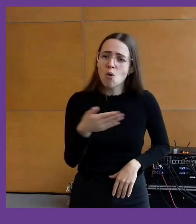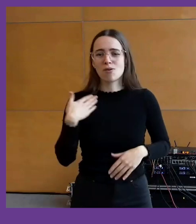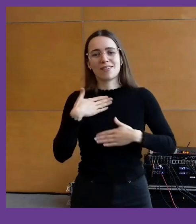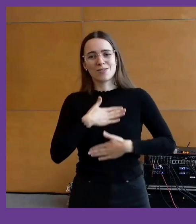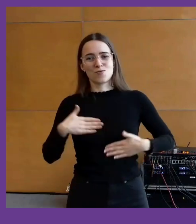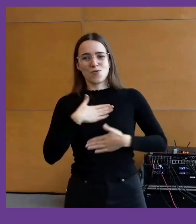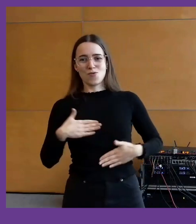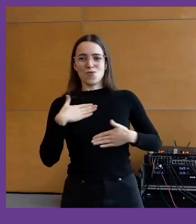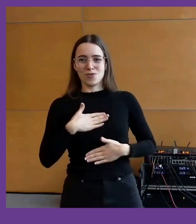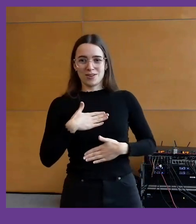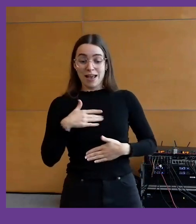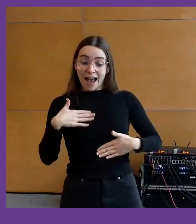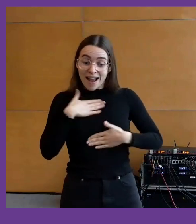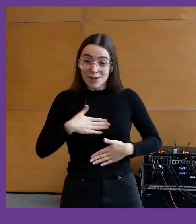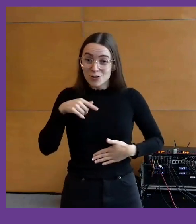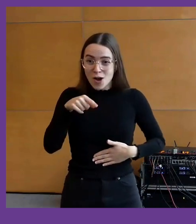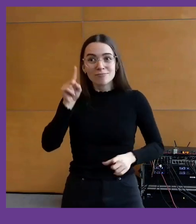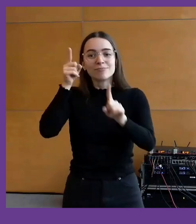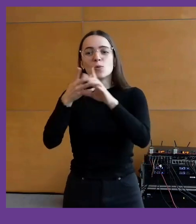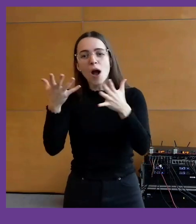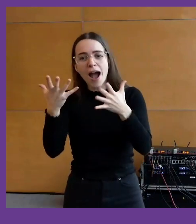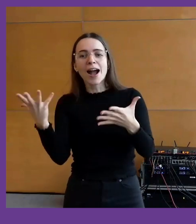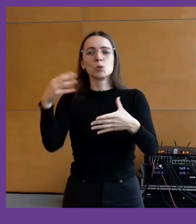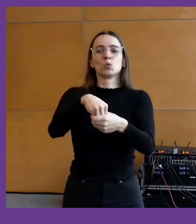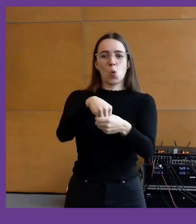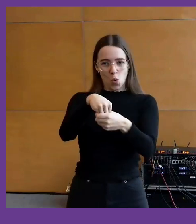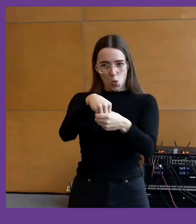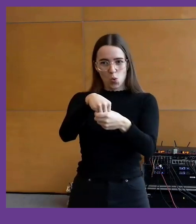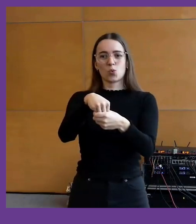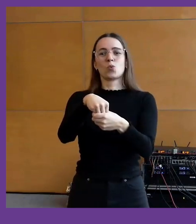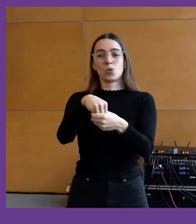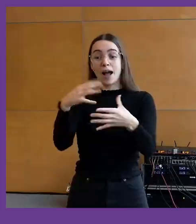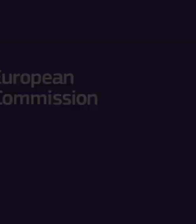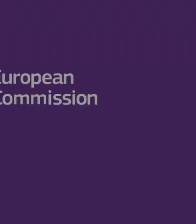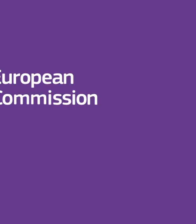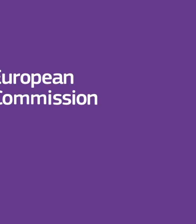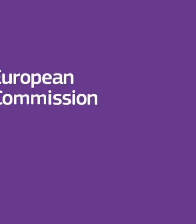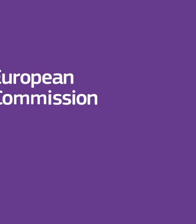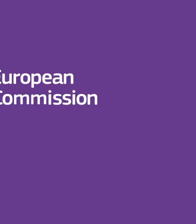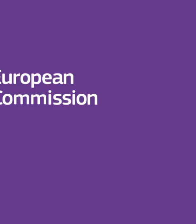easier, because it cannot be isolated from the rest of the society. So today we are going to